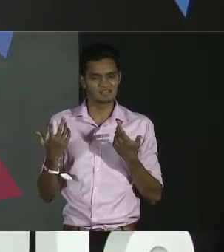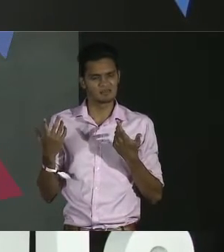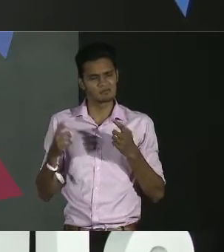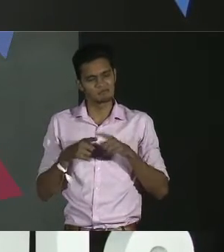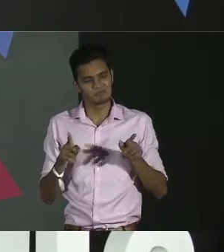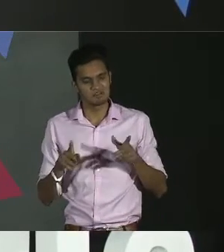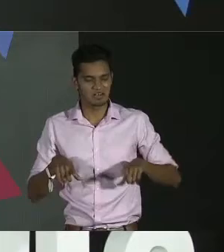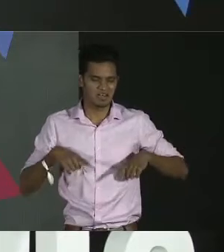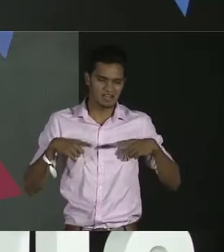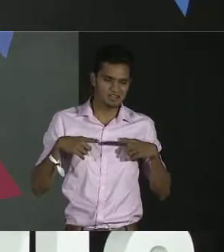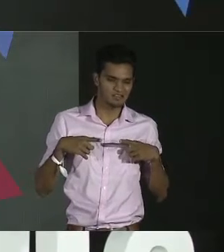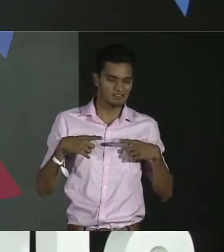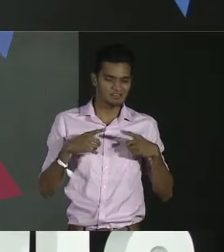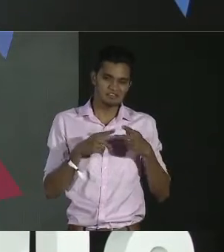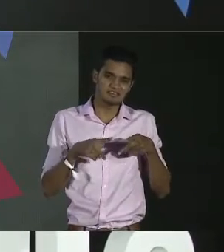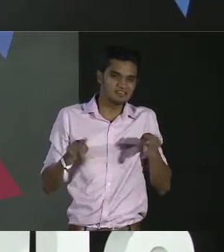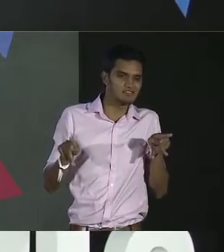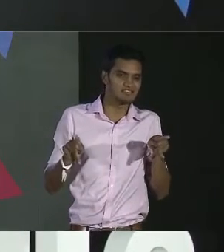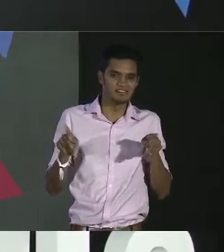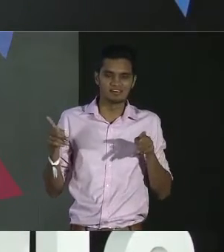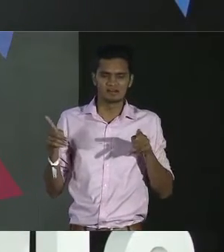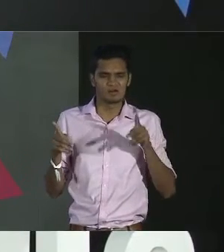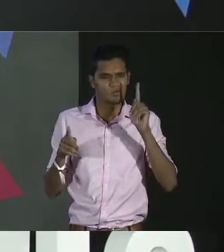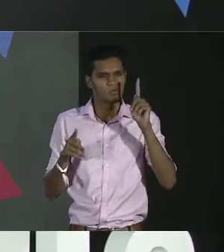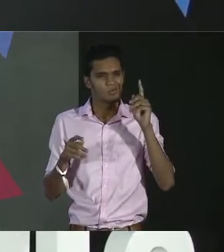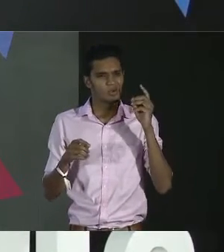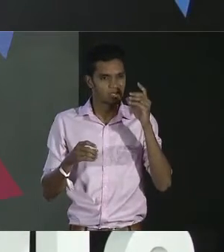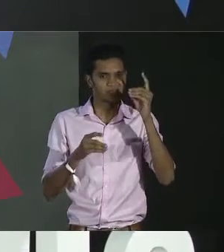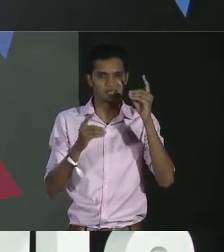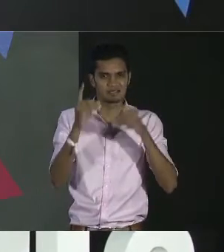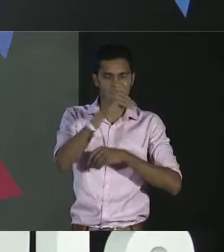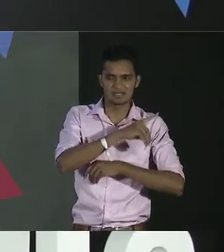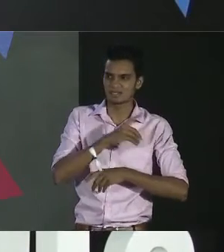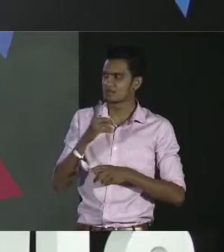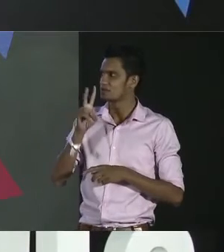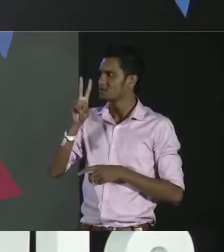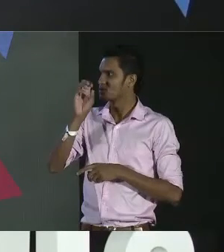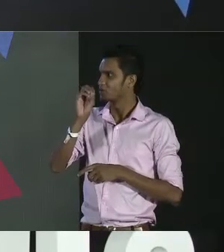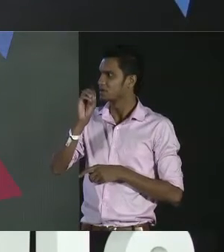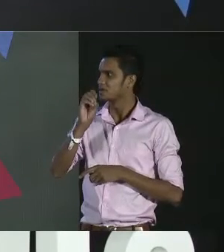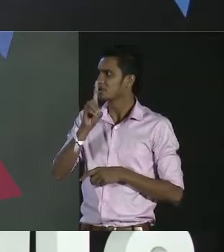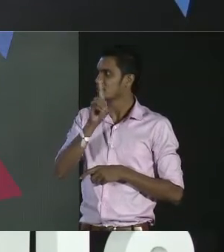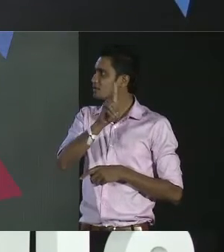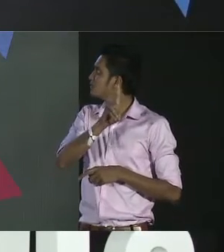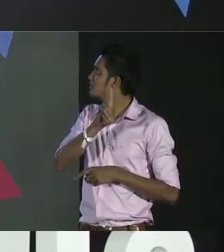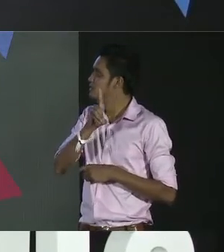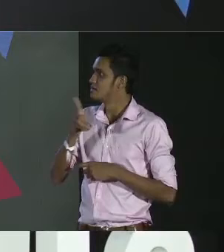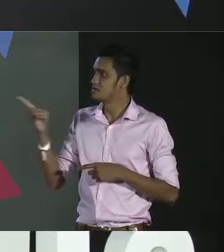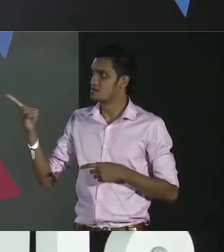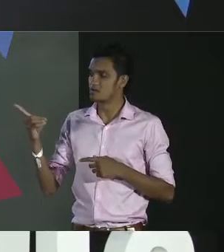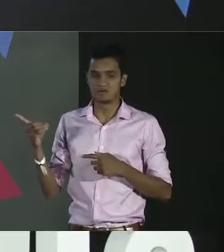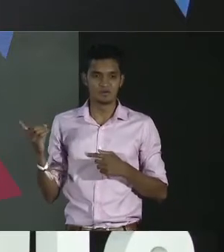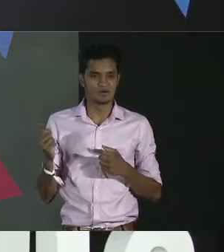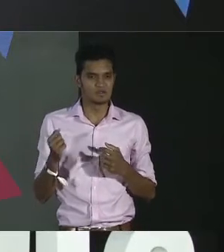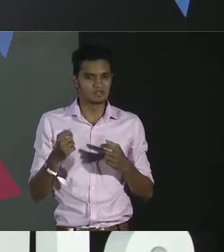me. And on a cold morning in February of 2011, I woke up with the chills. I thought I had the